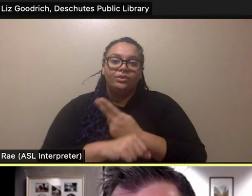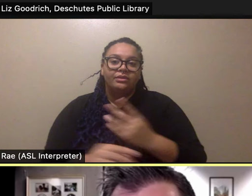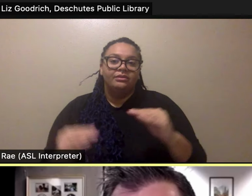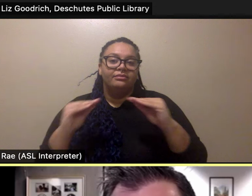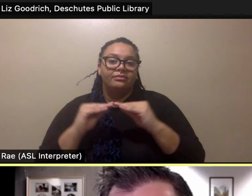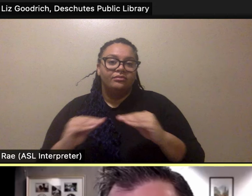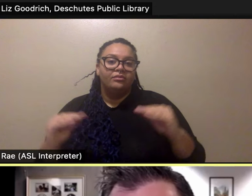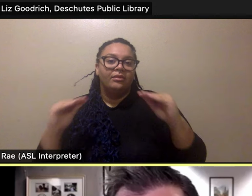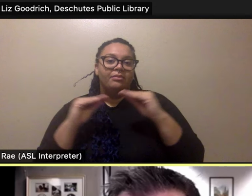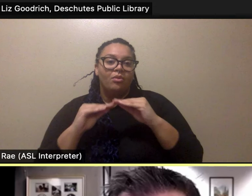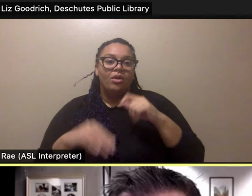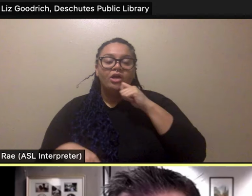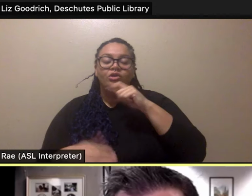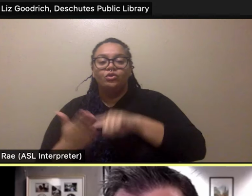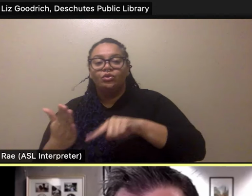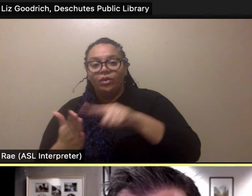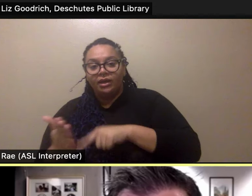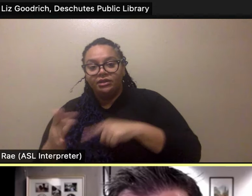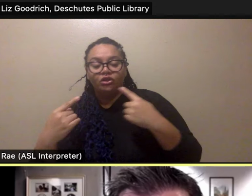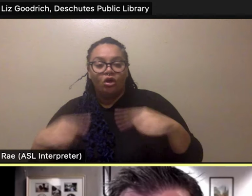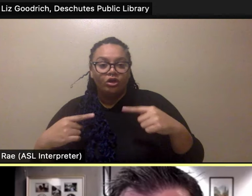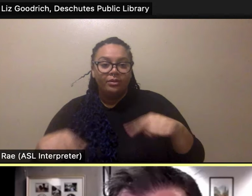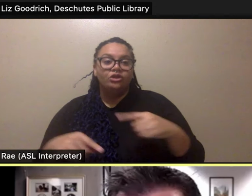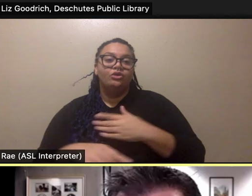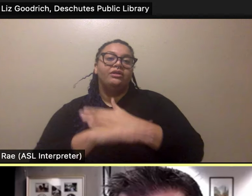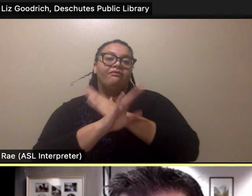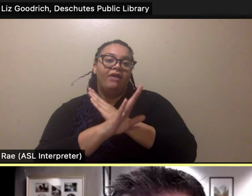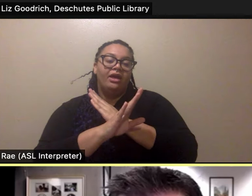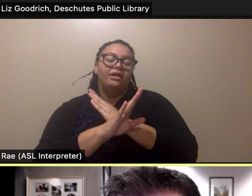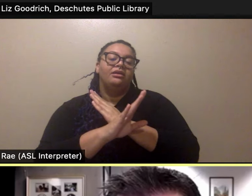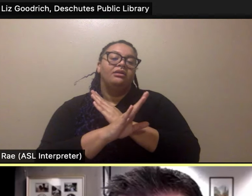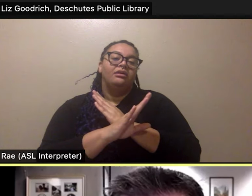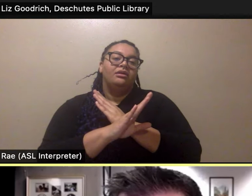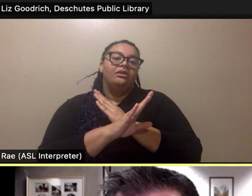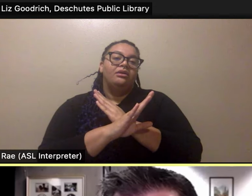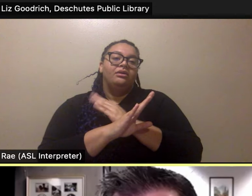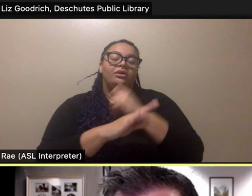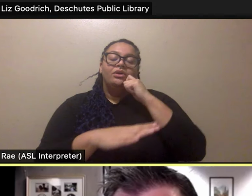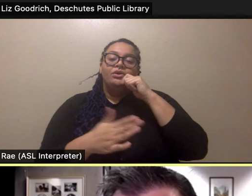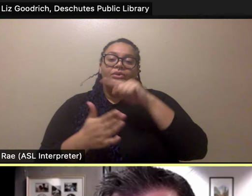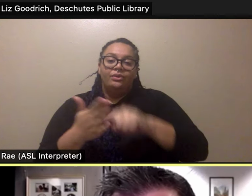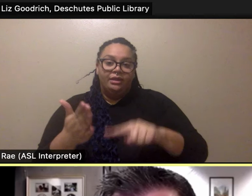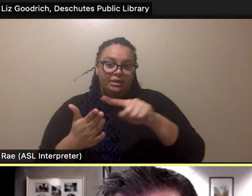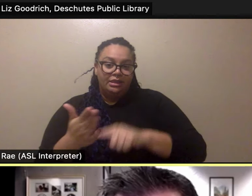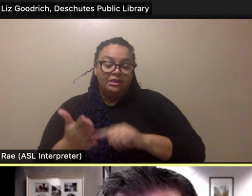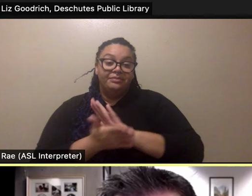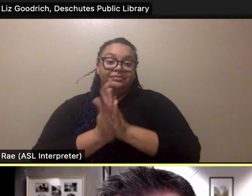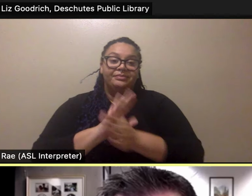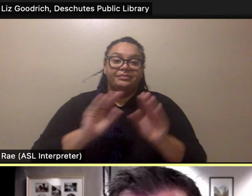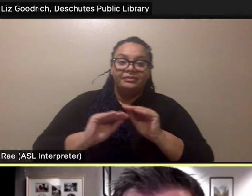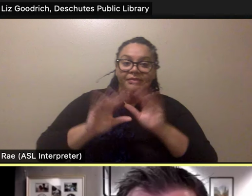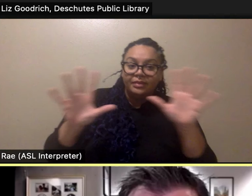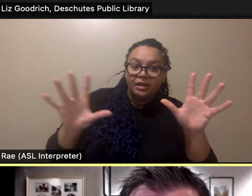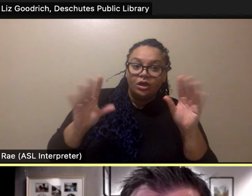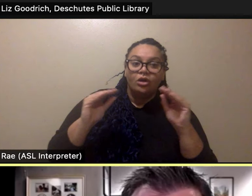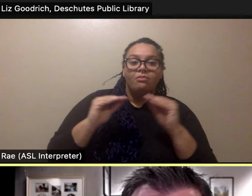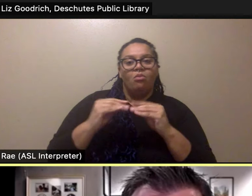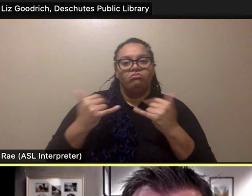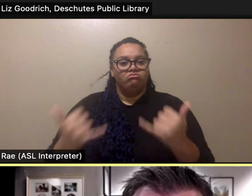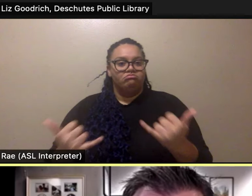as racist arguments to defend slavery. The racism became much more clear and more modern.